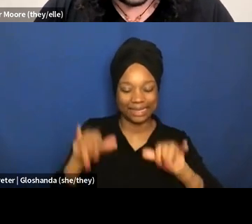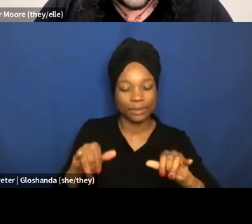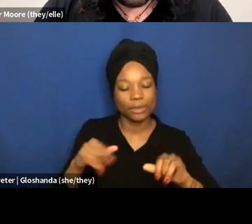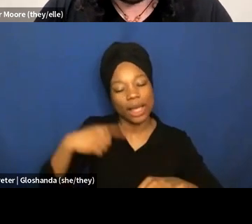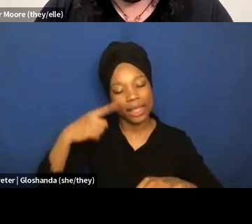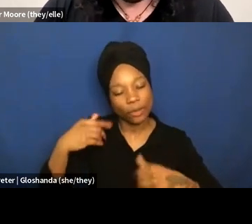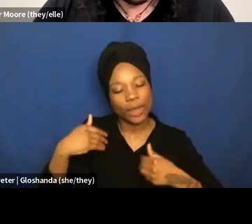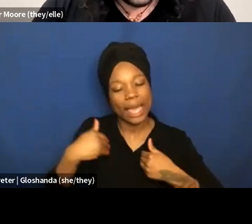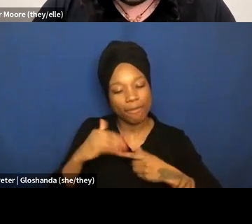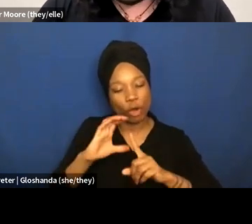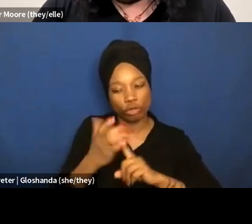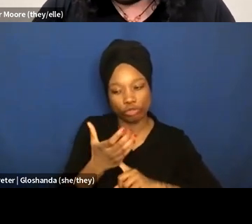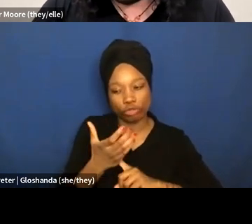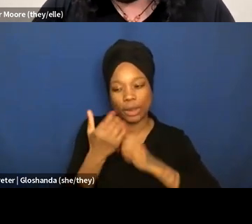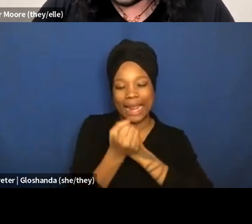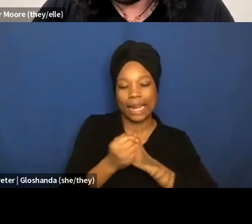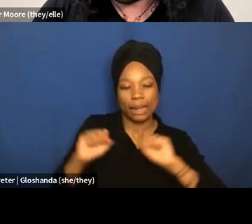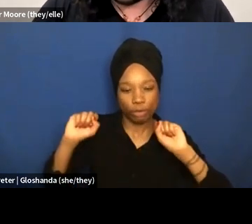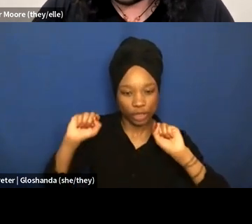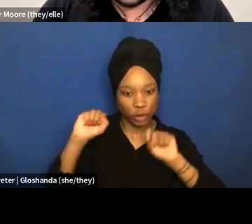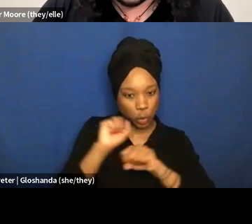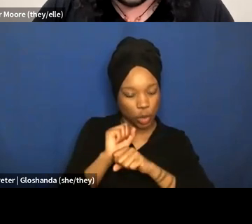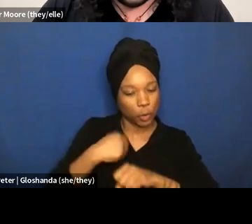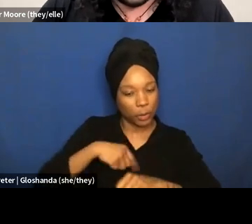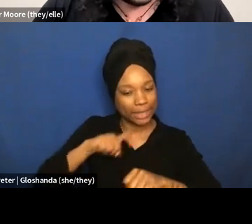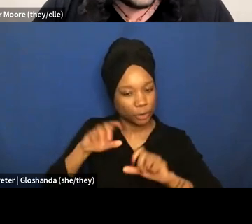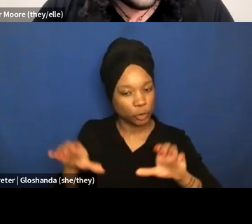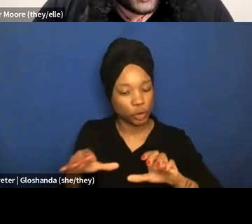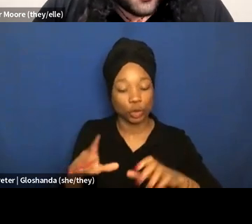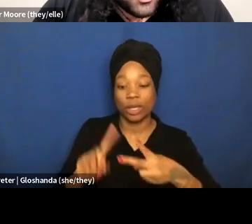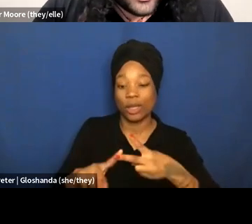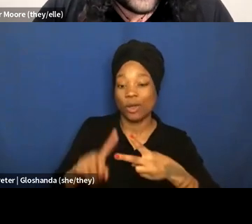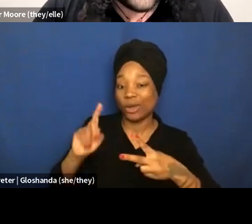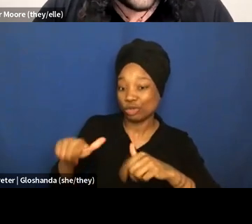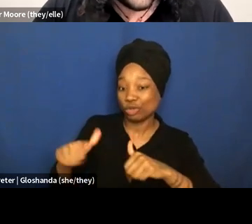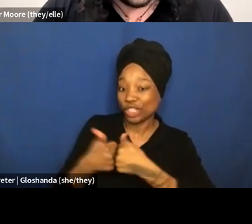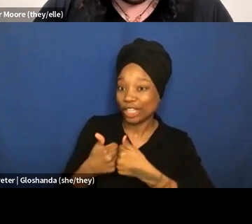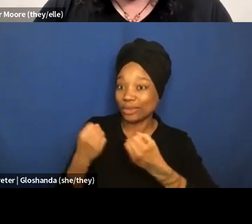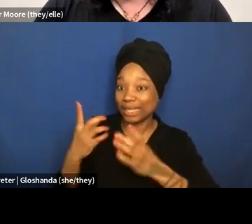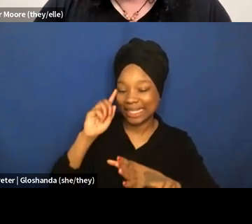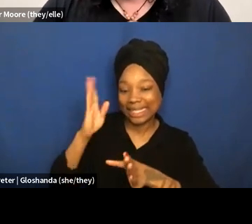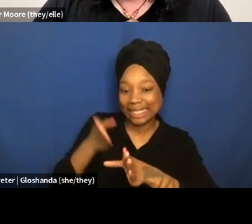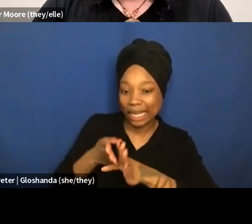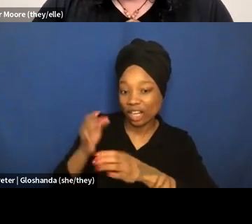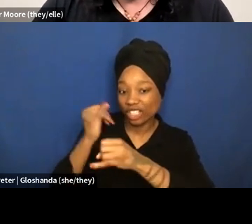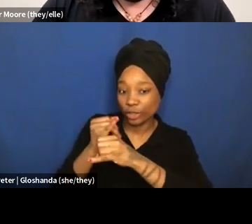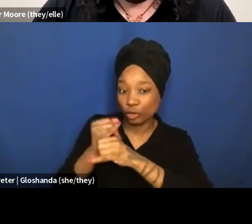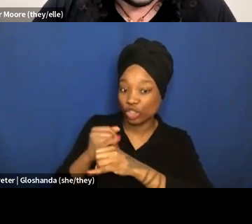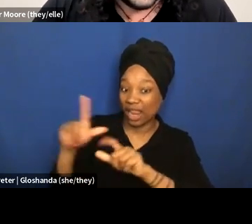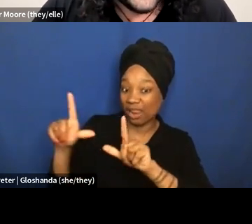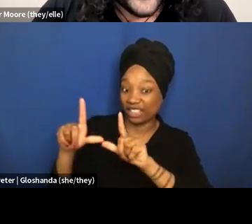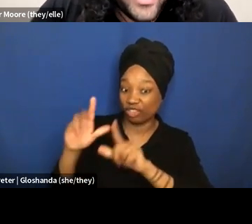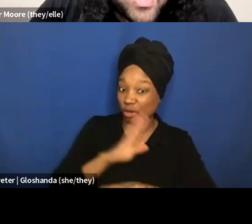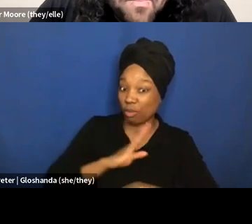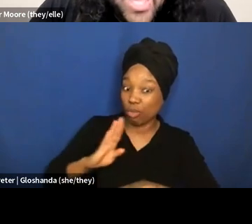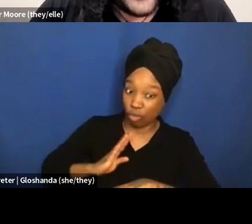that has to happen. I think we need to challenge a lot of psych institution licensure boards. We need